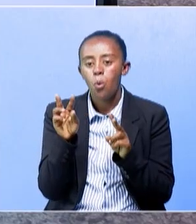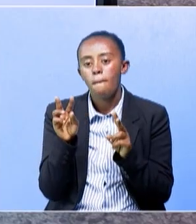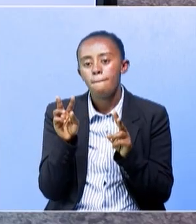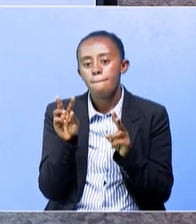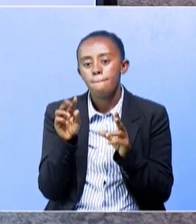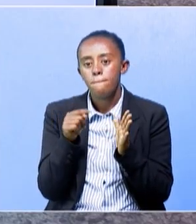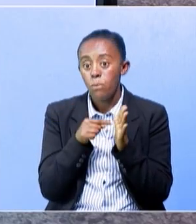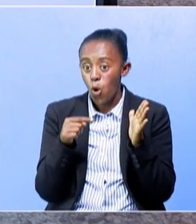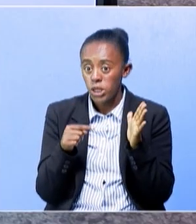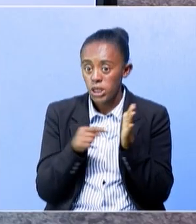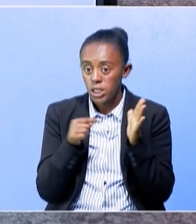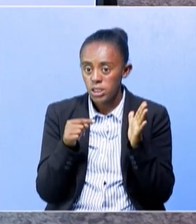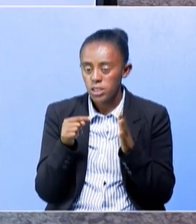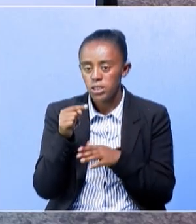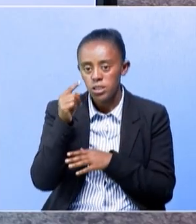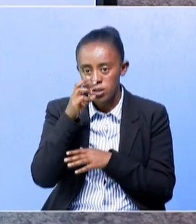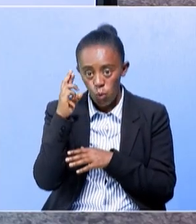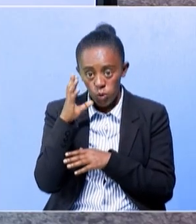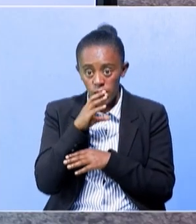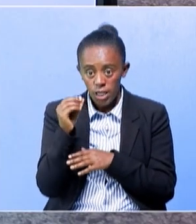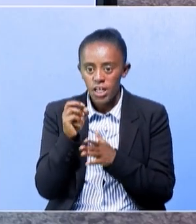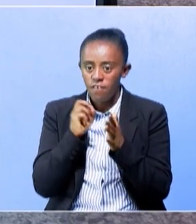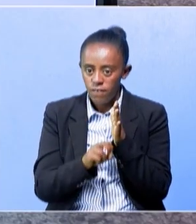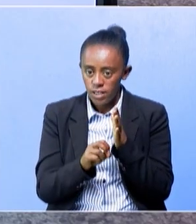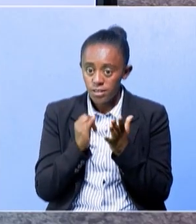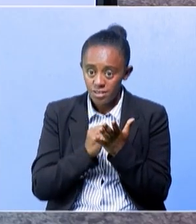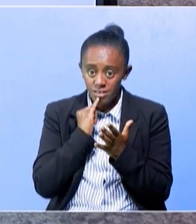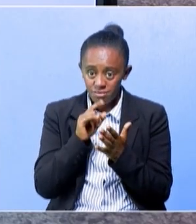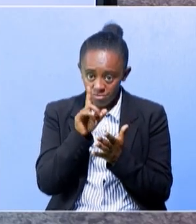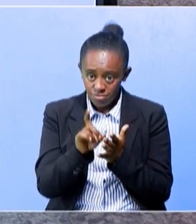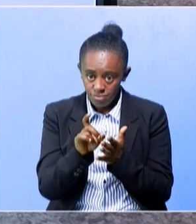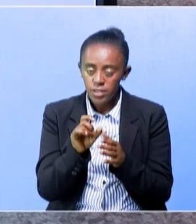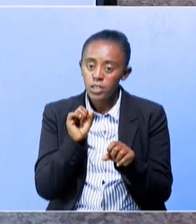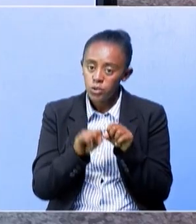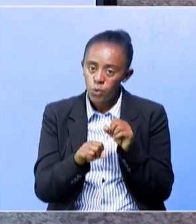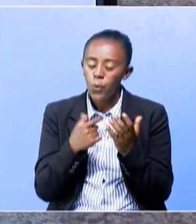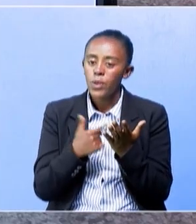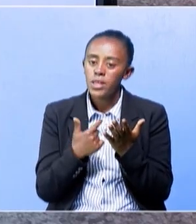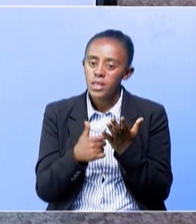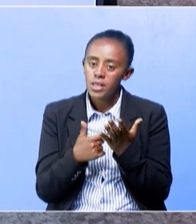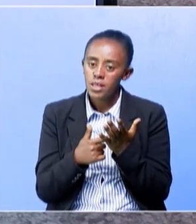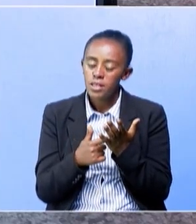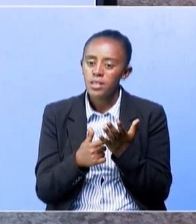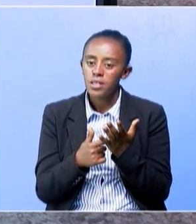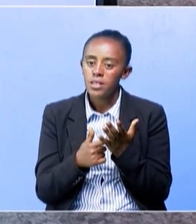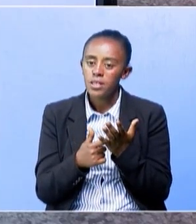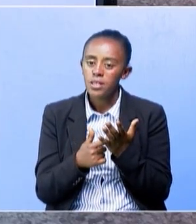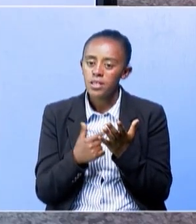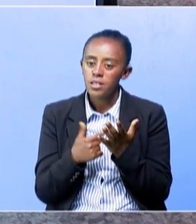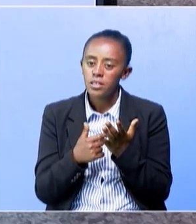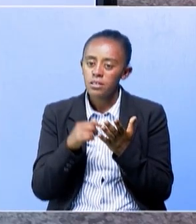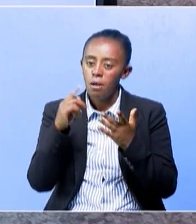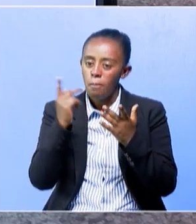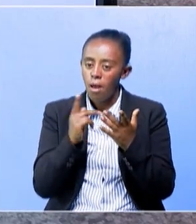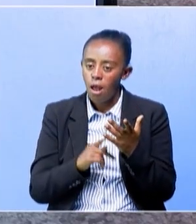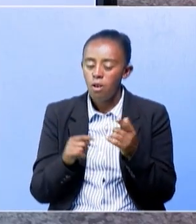These are cause and effect, isn't it? So in this paragraph, we are